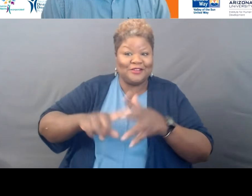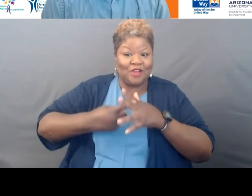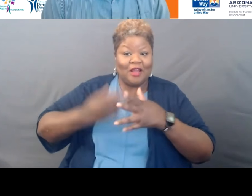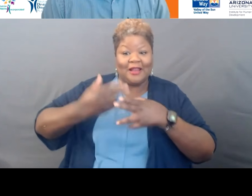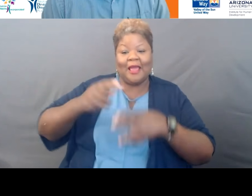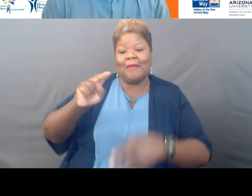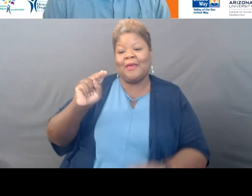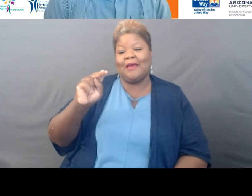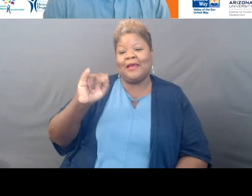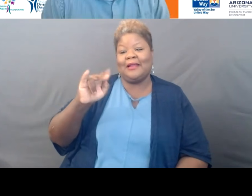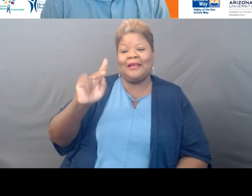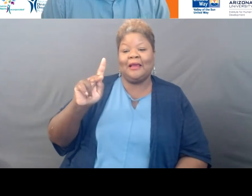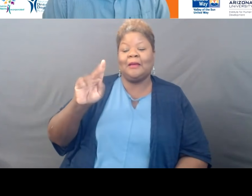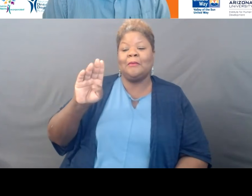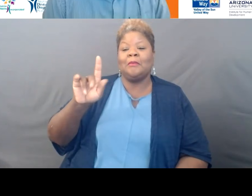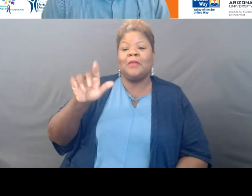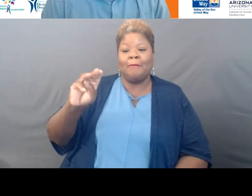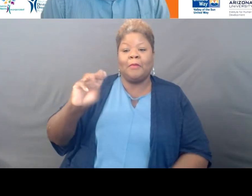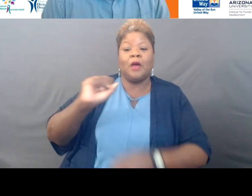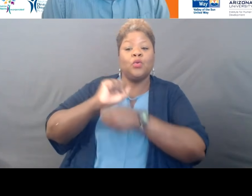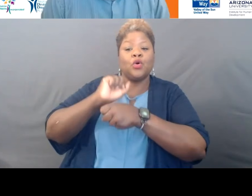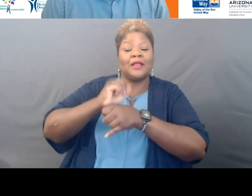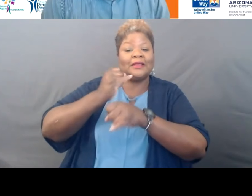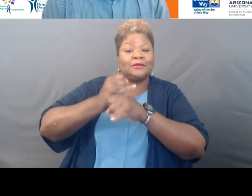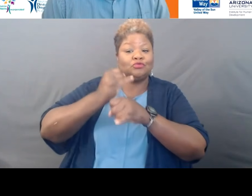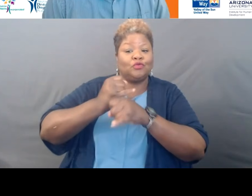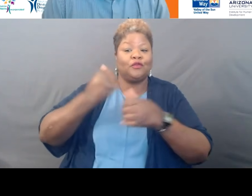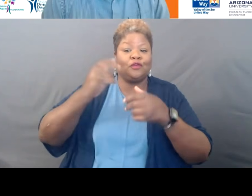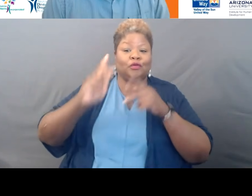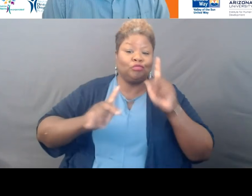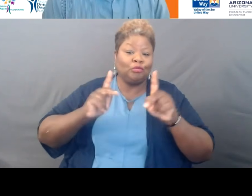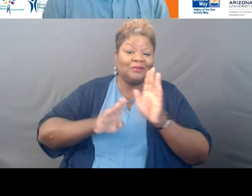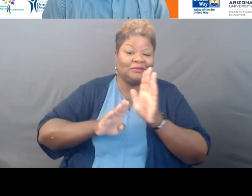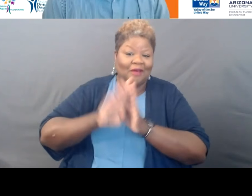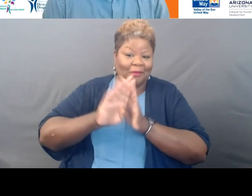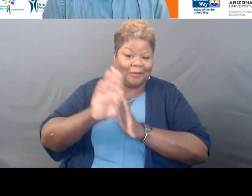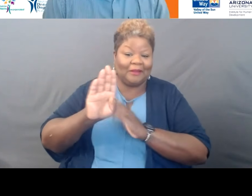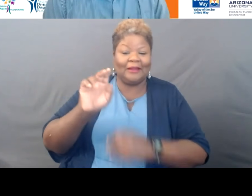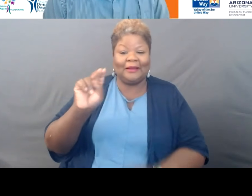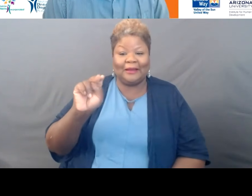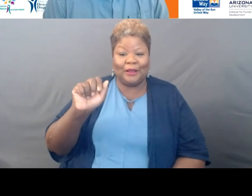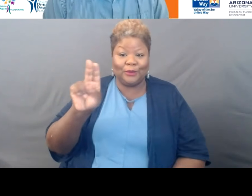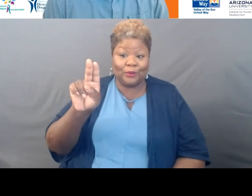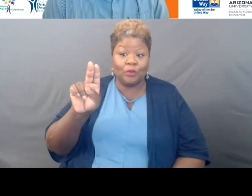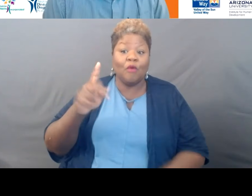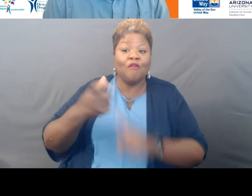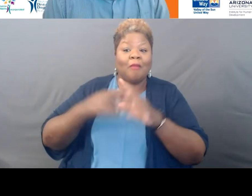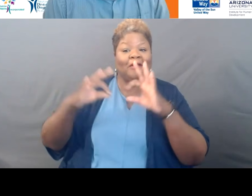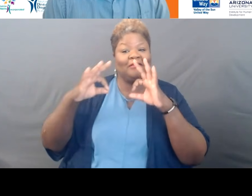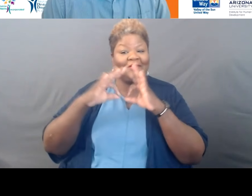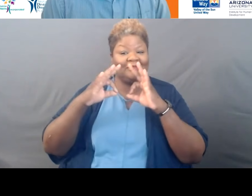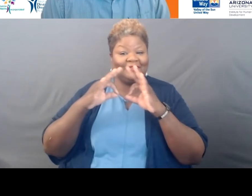is Nicholas Blum. I work at the Institute for Human Development at Northern Arizona University, coming today from Flagstaff,